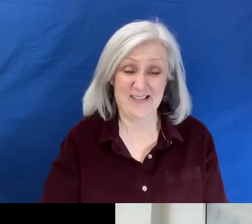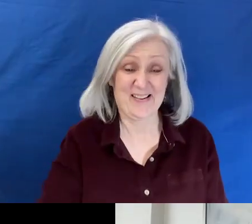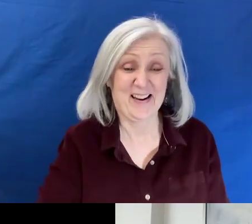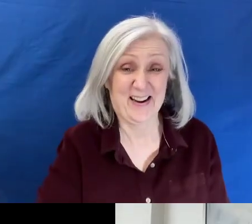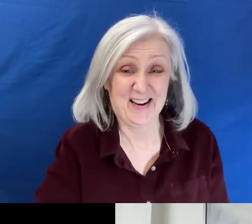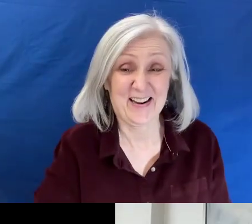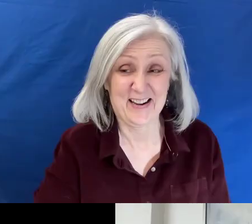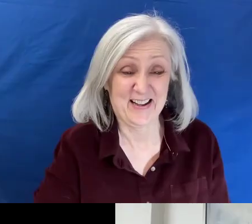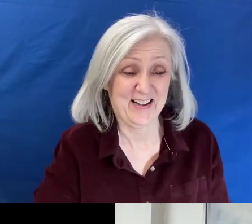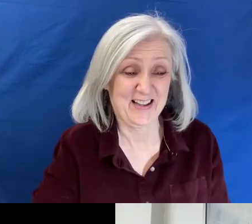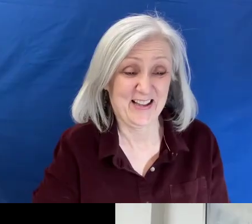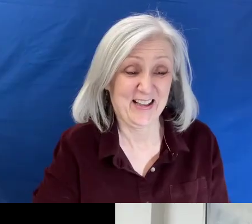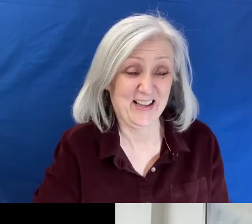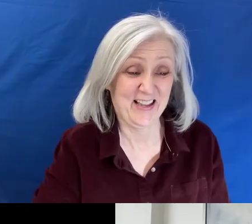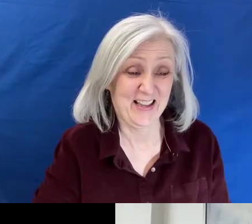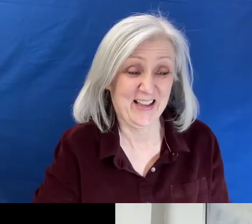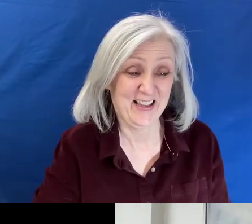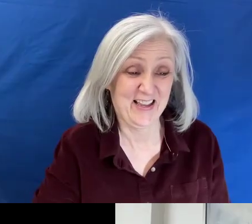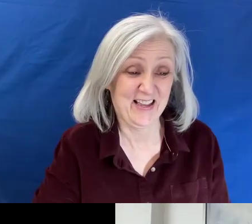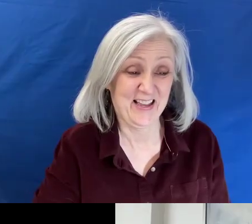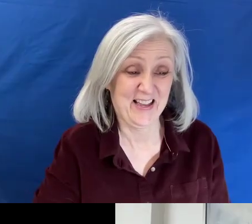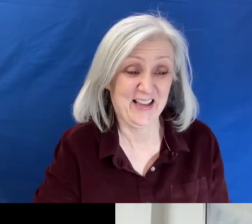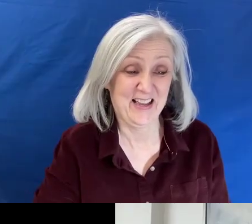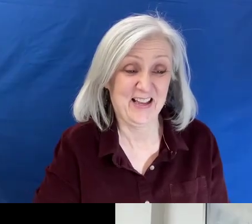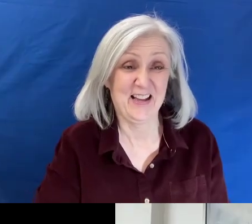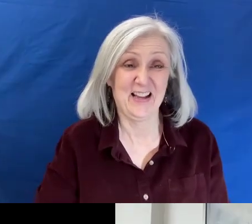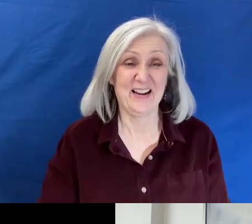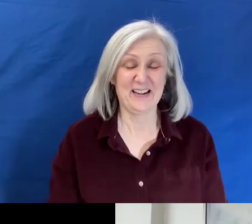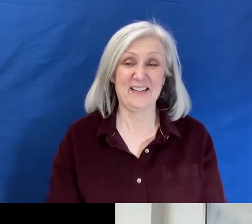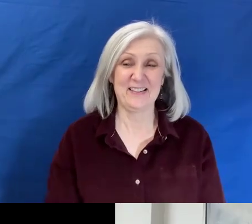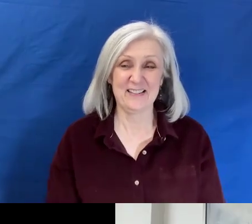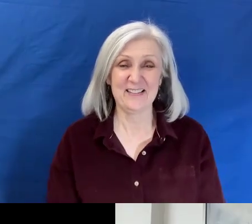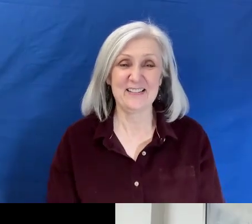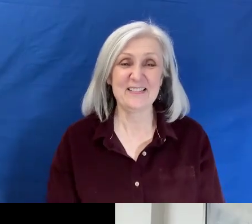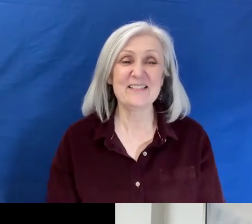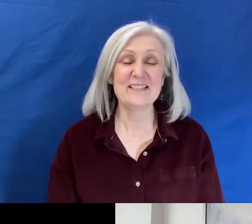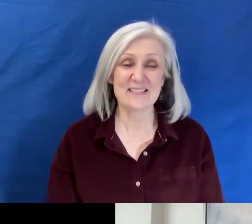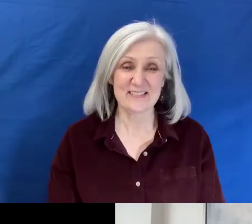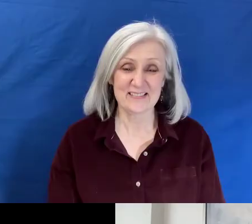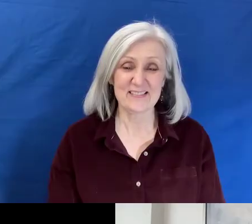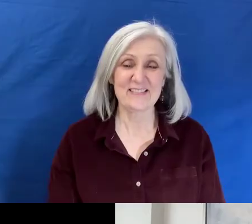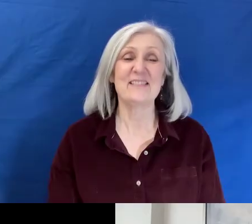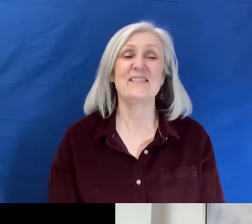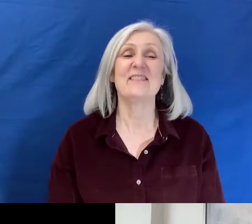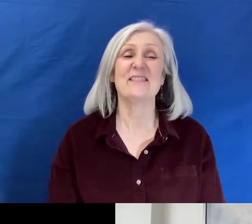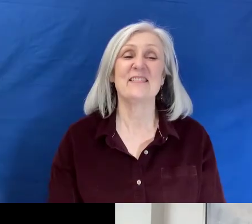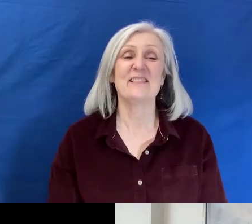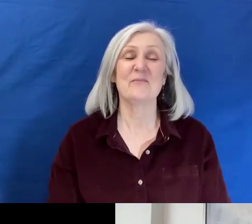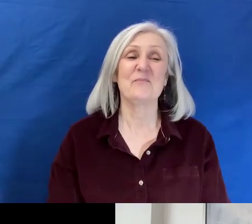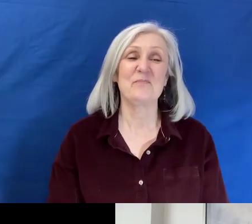good. Work's been busy because now we're headed towards the spring break next week, so I'm